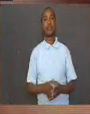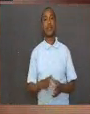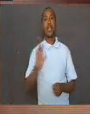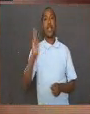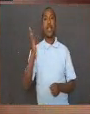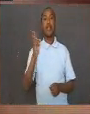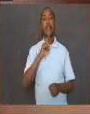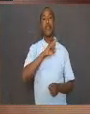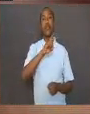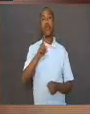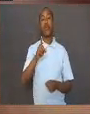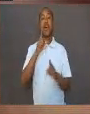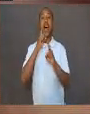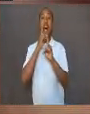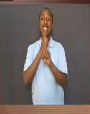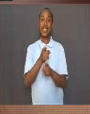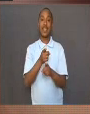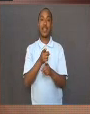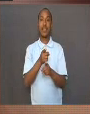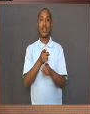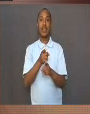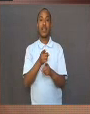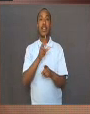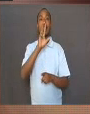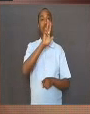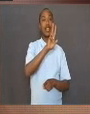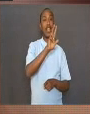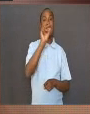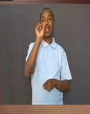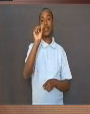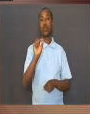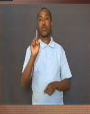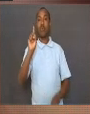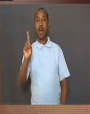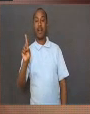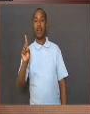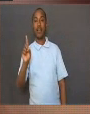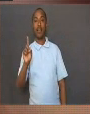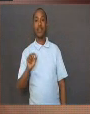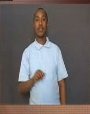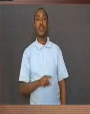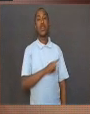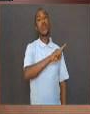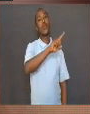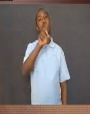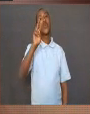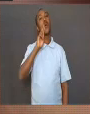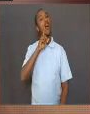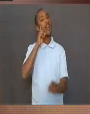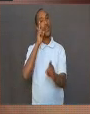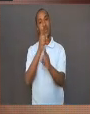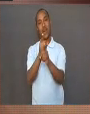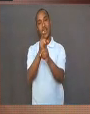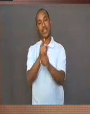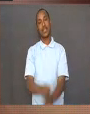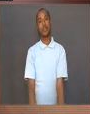If you came up with the answer 3 to 1, you are